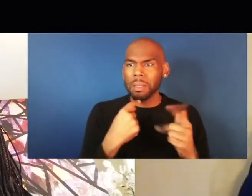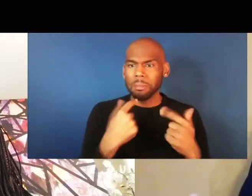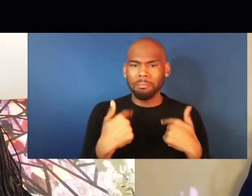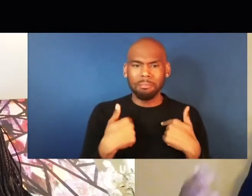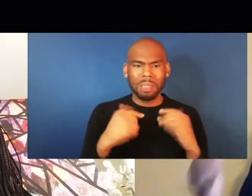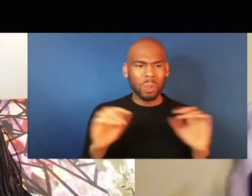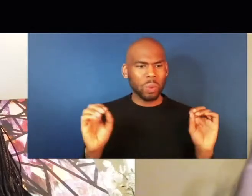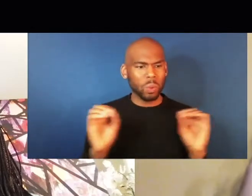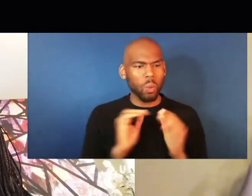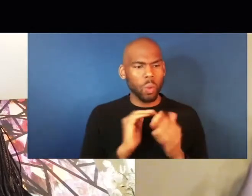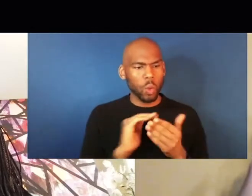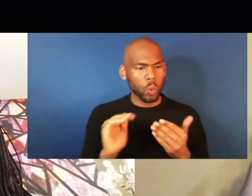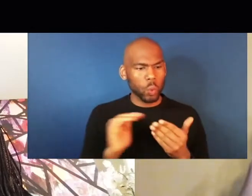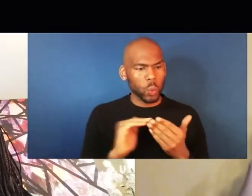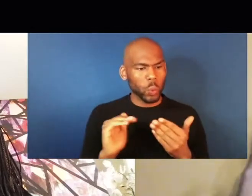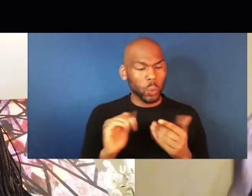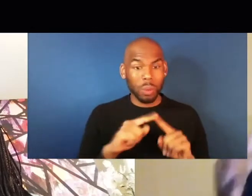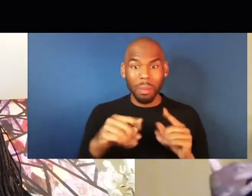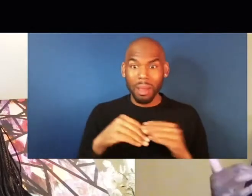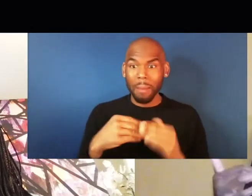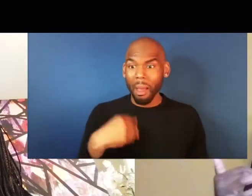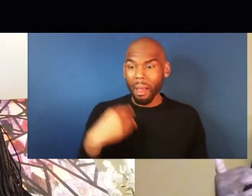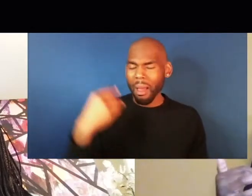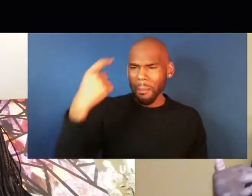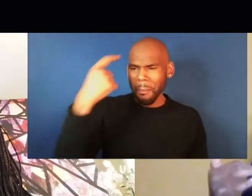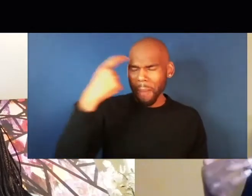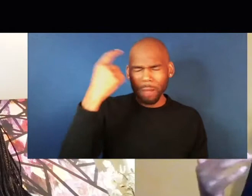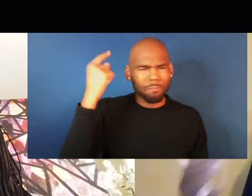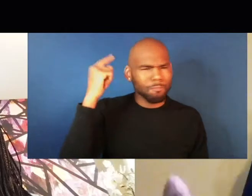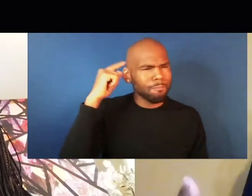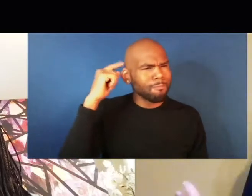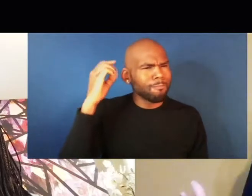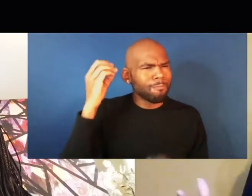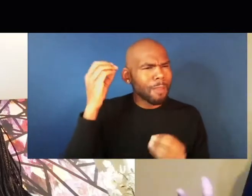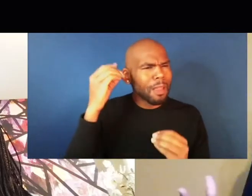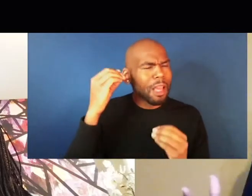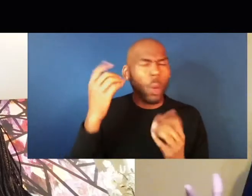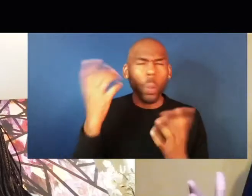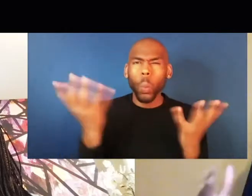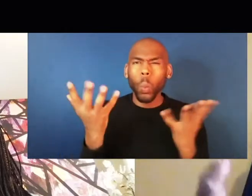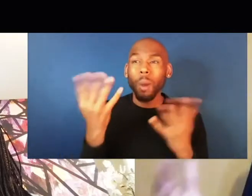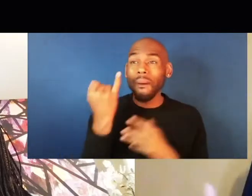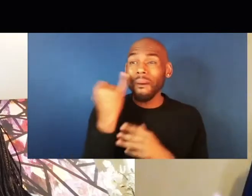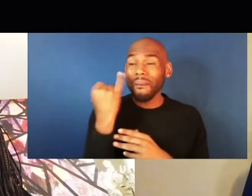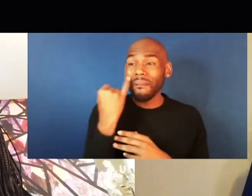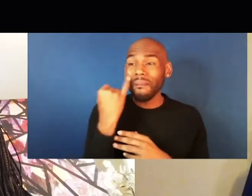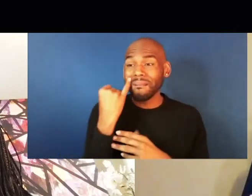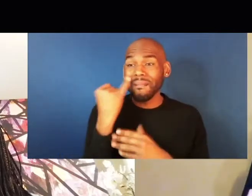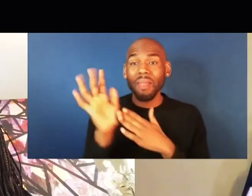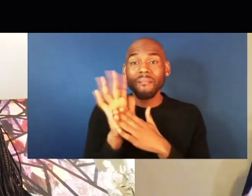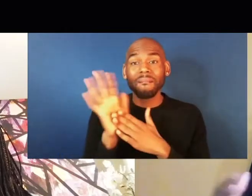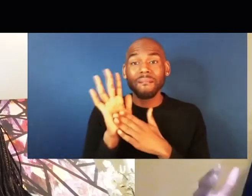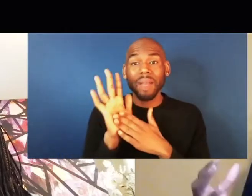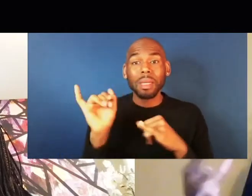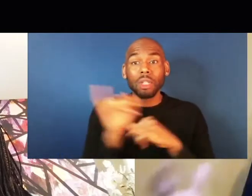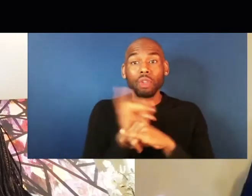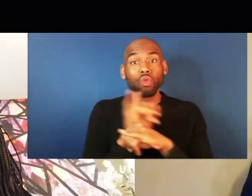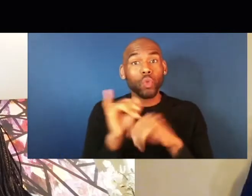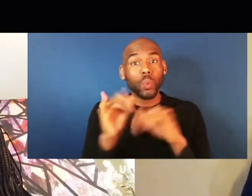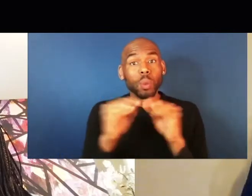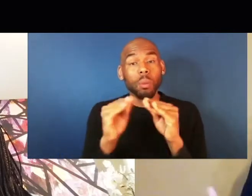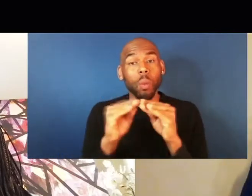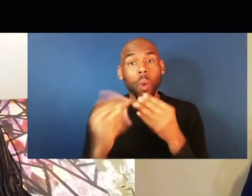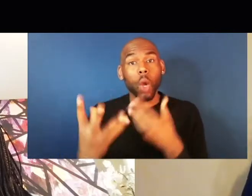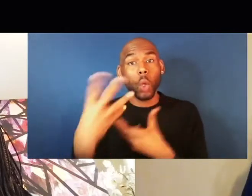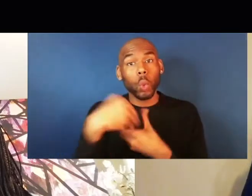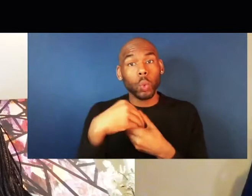excuse now. But in my head, thinking about what if the film industry was more